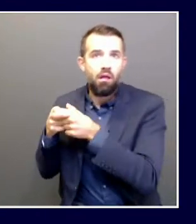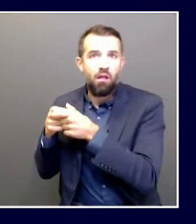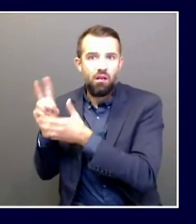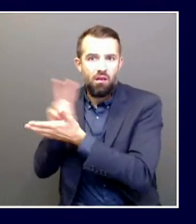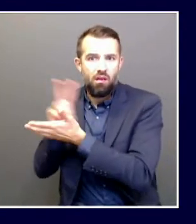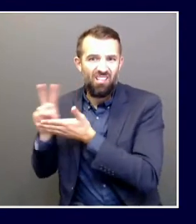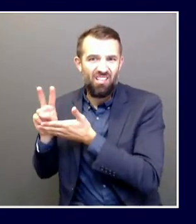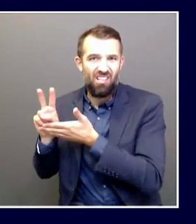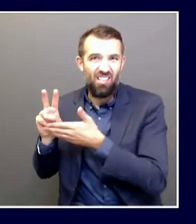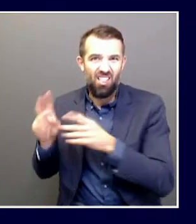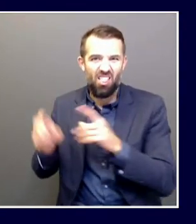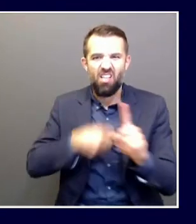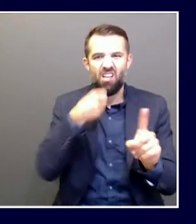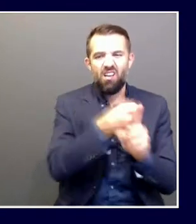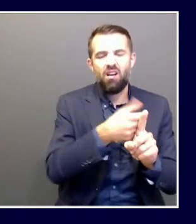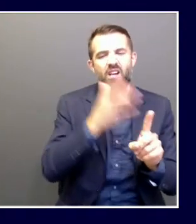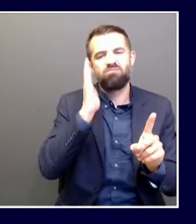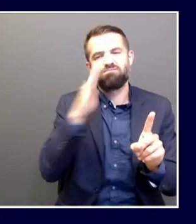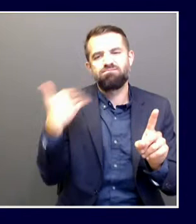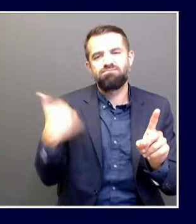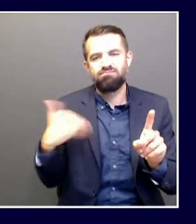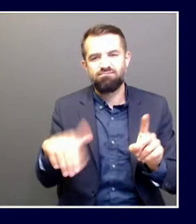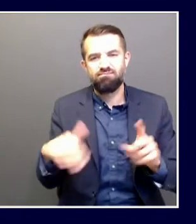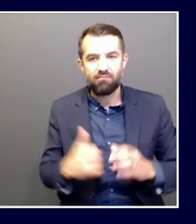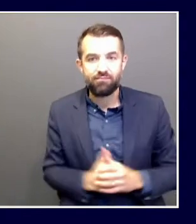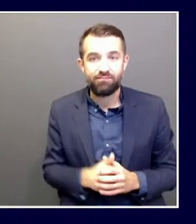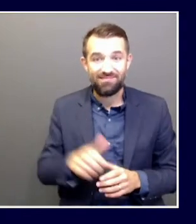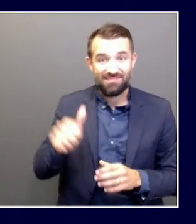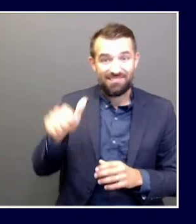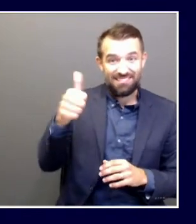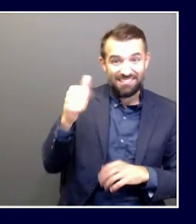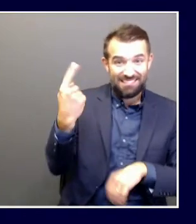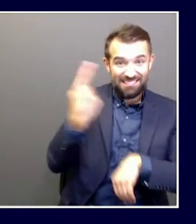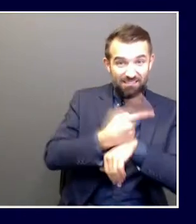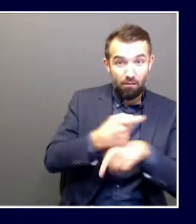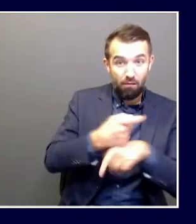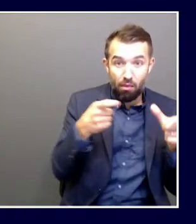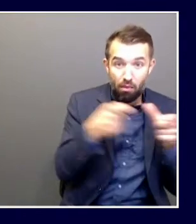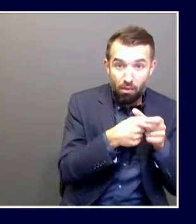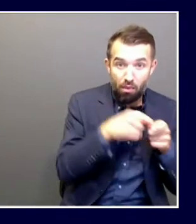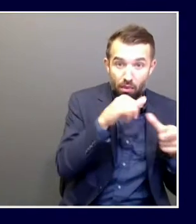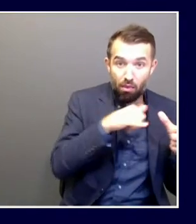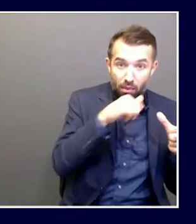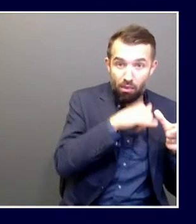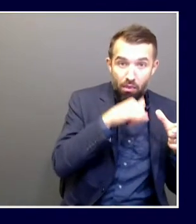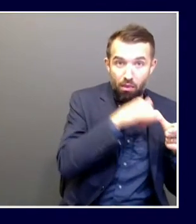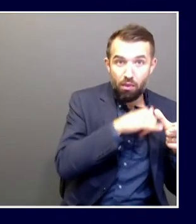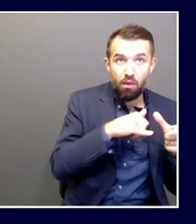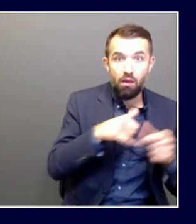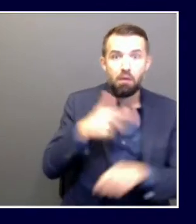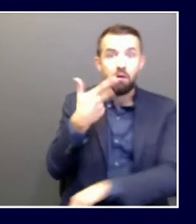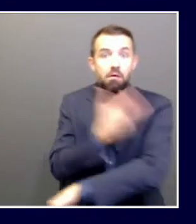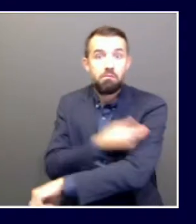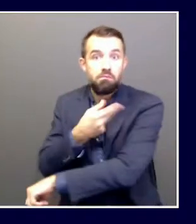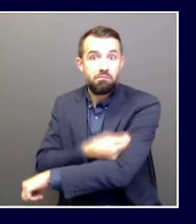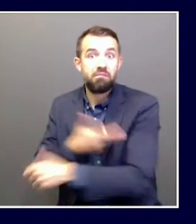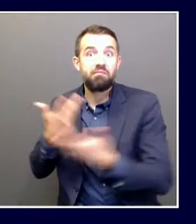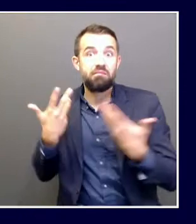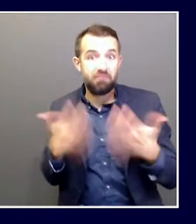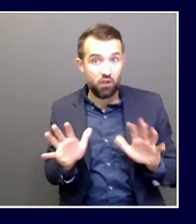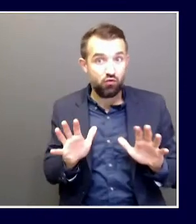the need to be out for 10 days, we think will really reduce the ups and downs we've seen in the staffing side in healthcare